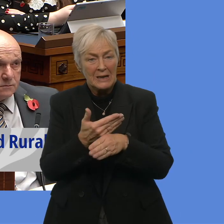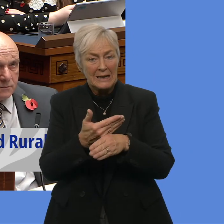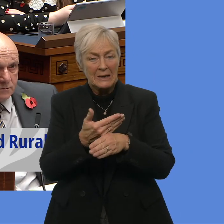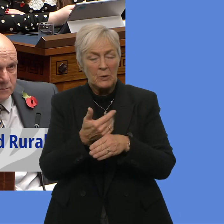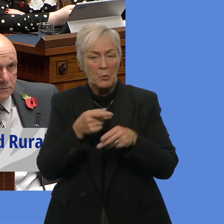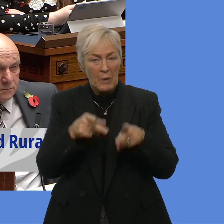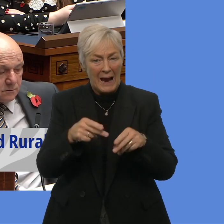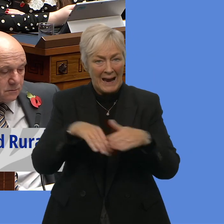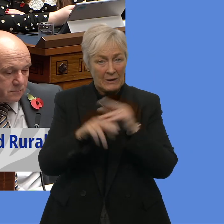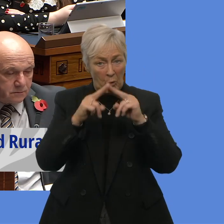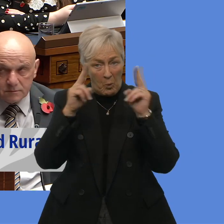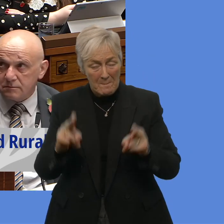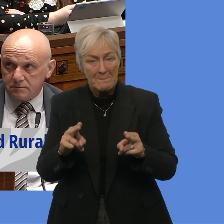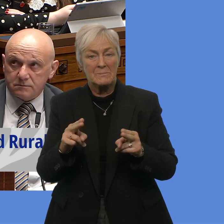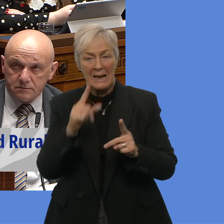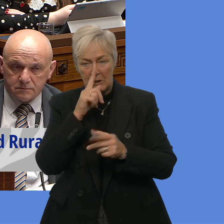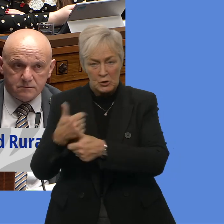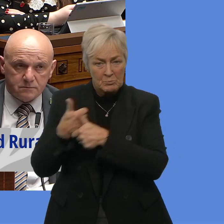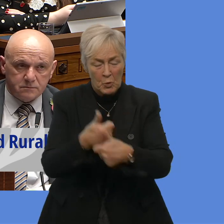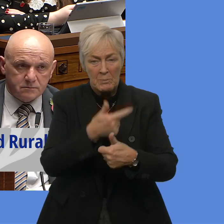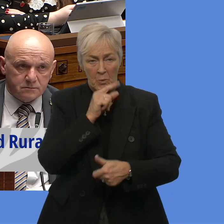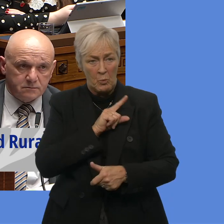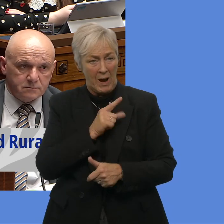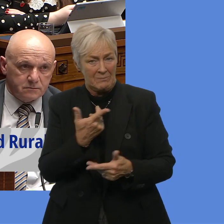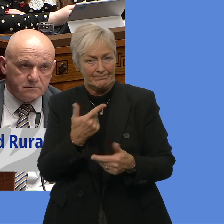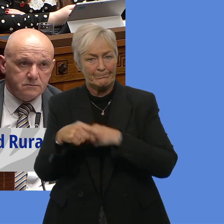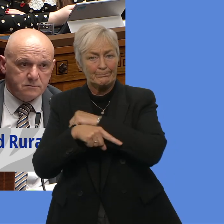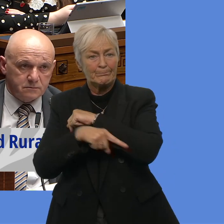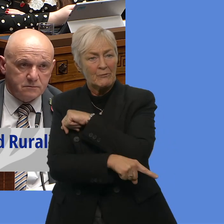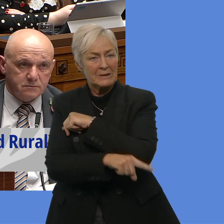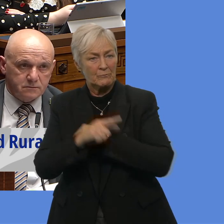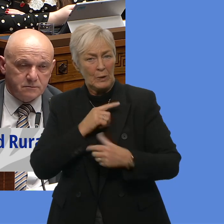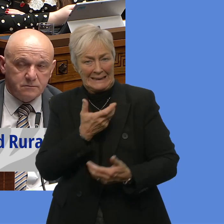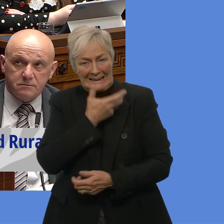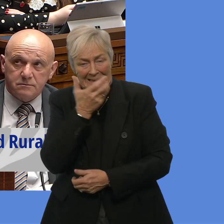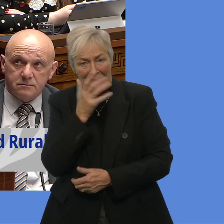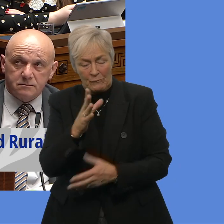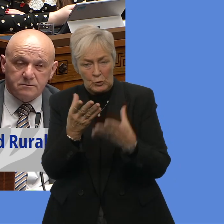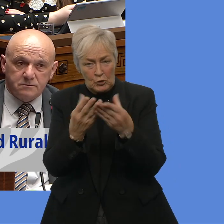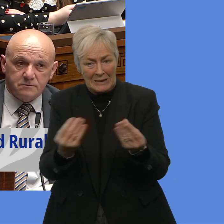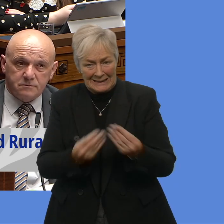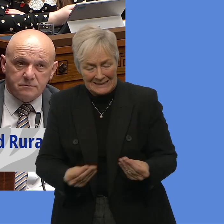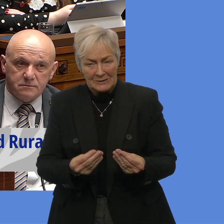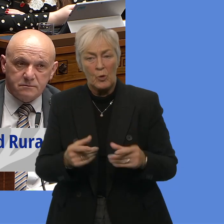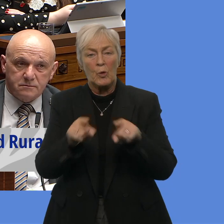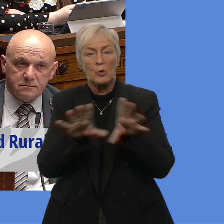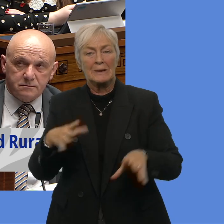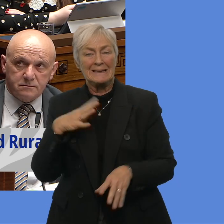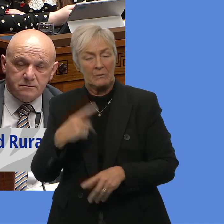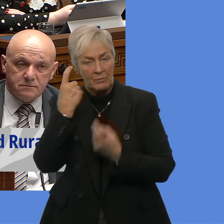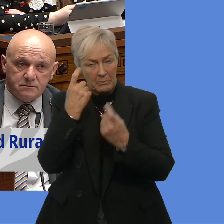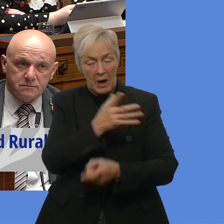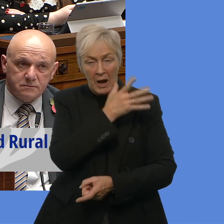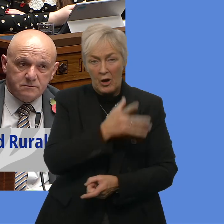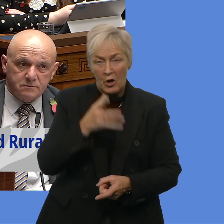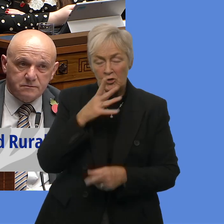need to be able to support people who are being pushed into fuel poverty and address that. We also need to do that in terms of agriculture, so